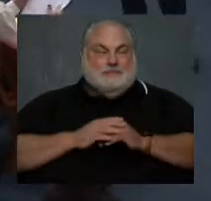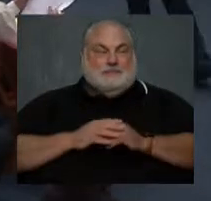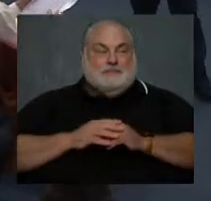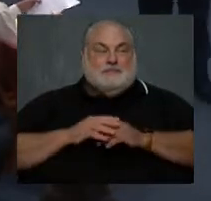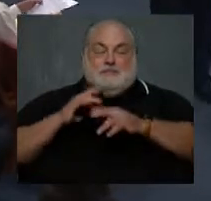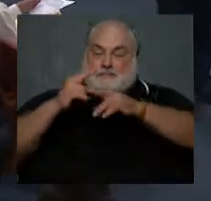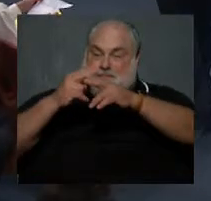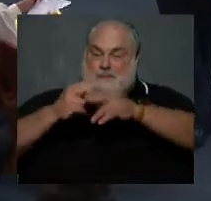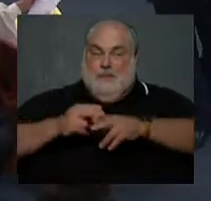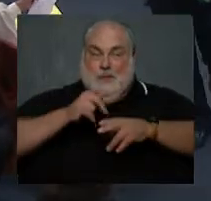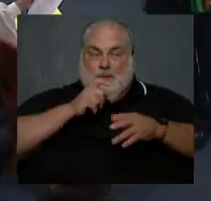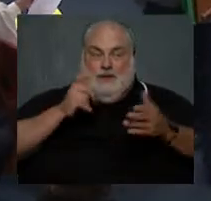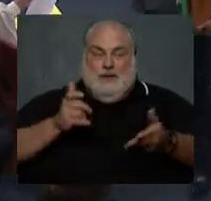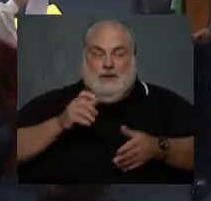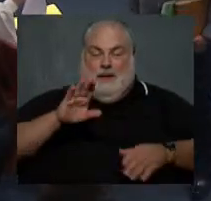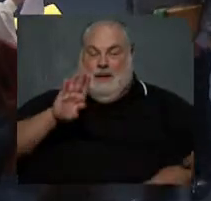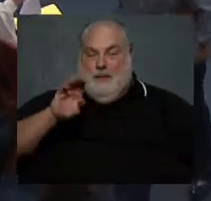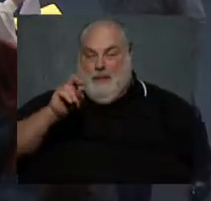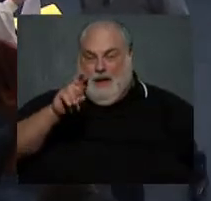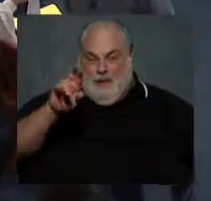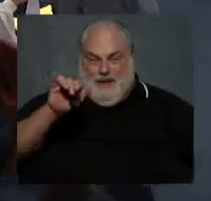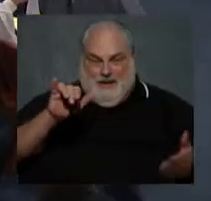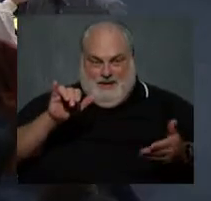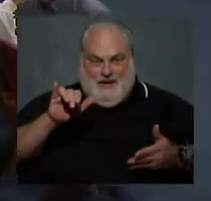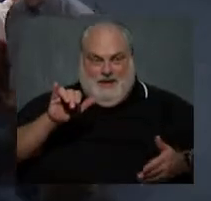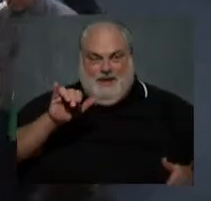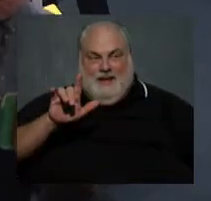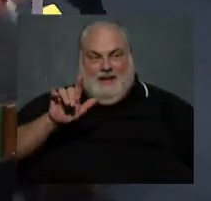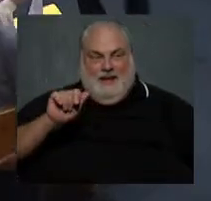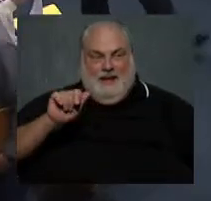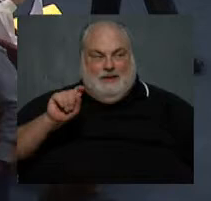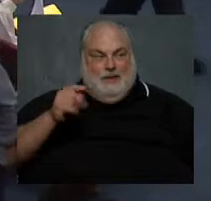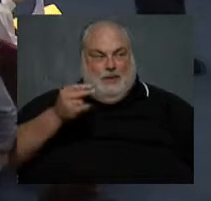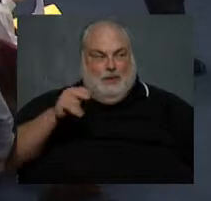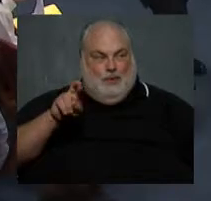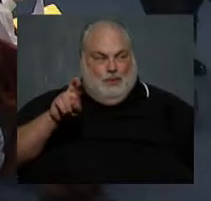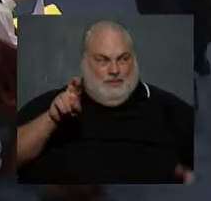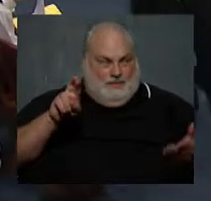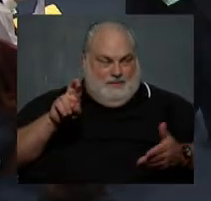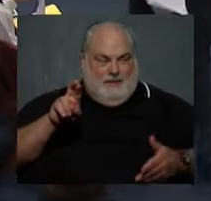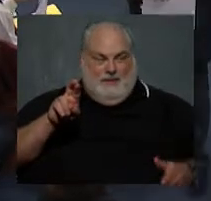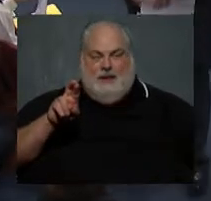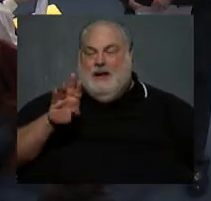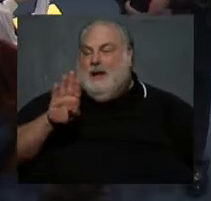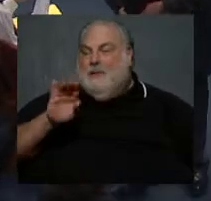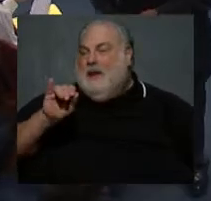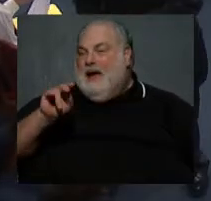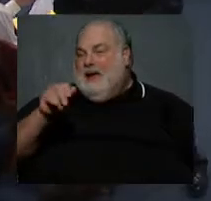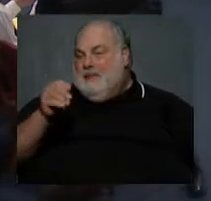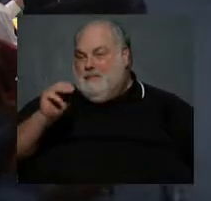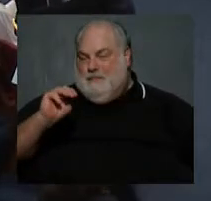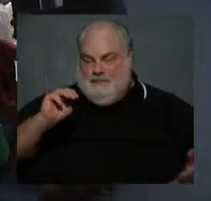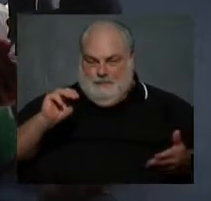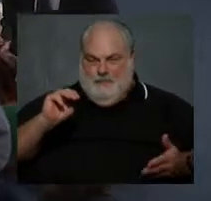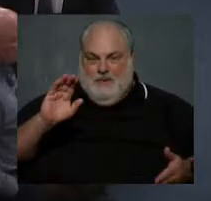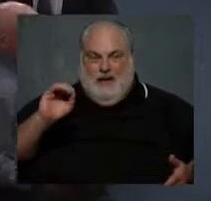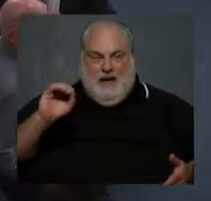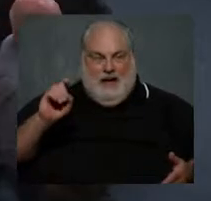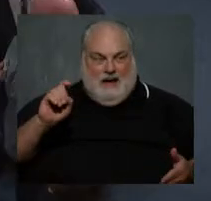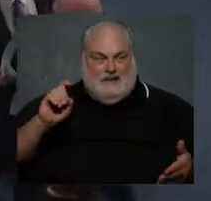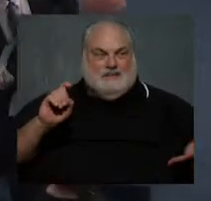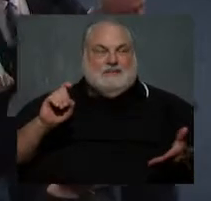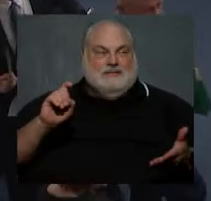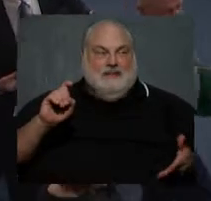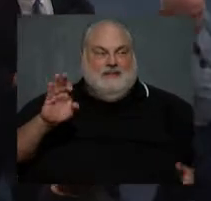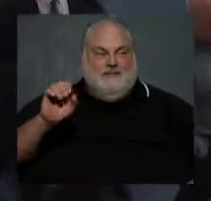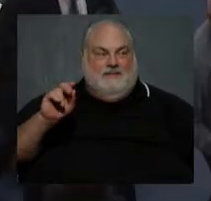Can we have roll call, please? Chairman Barry. Here. Vice Chair Latour. Here. Commissioner Bynum. Here. Commissioner Cox. Here. Commissioner Finney.